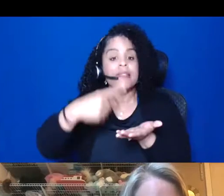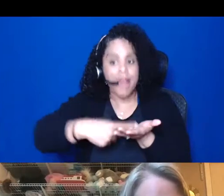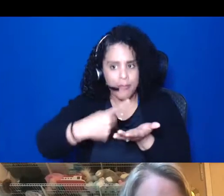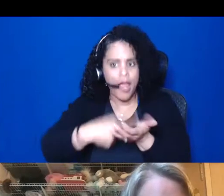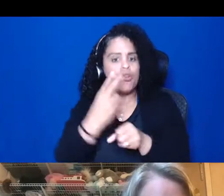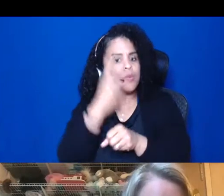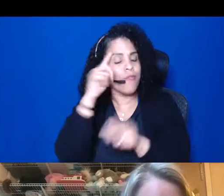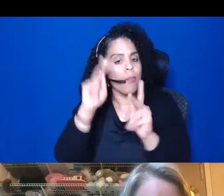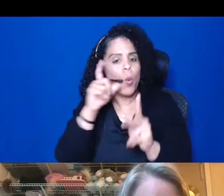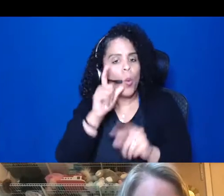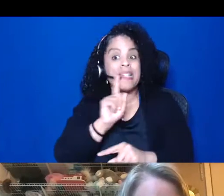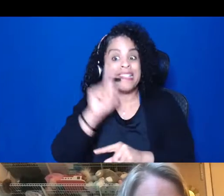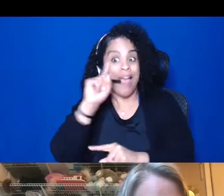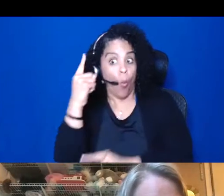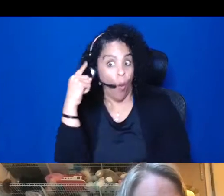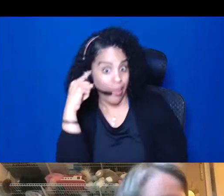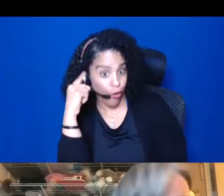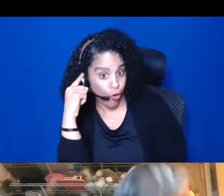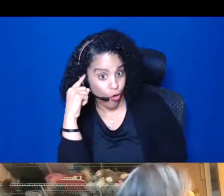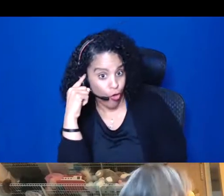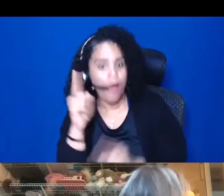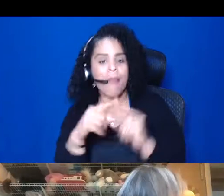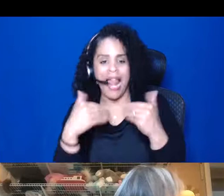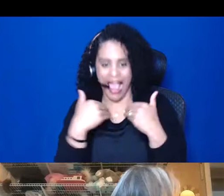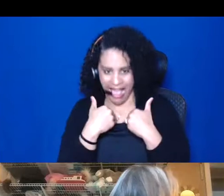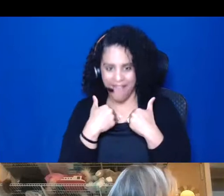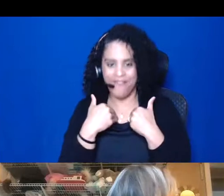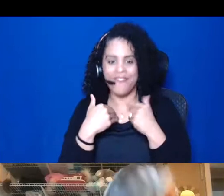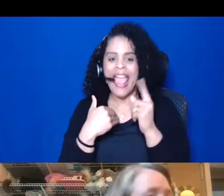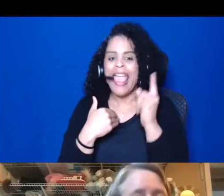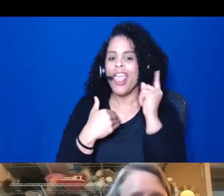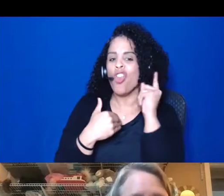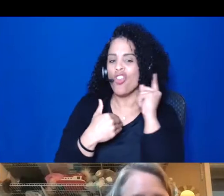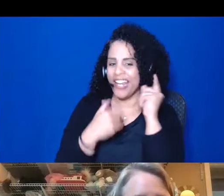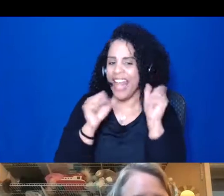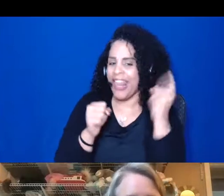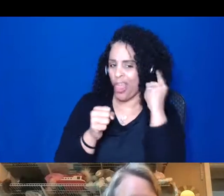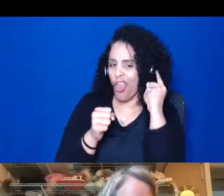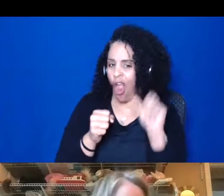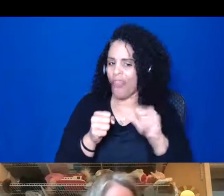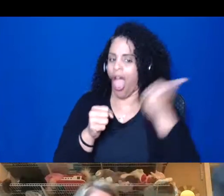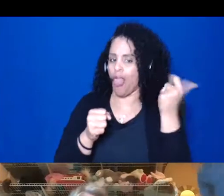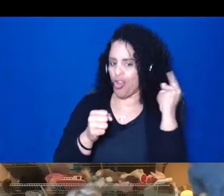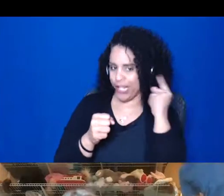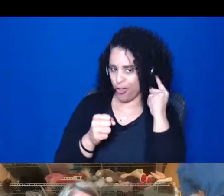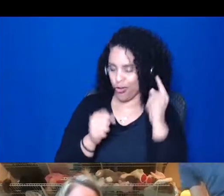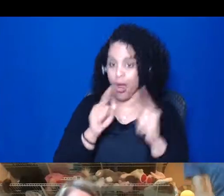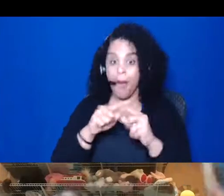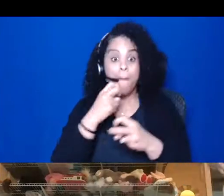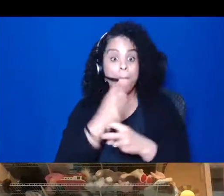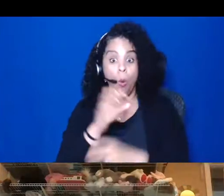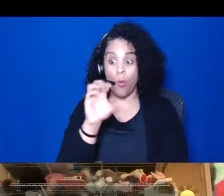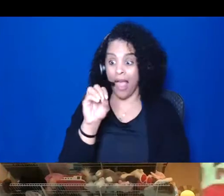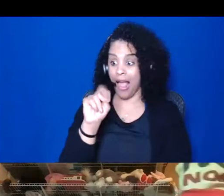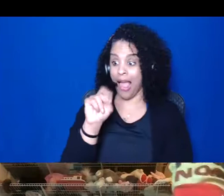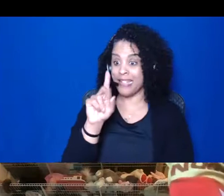for people who are deaf in one ear, but have a hearing ear on the other side. But a bone conduction